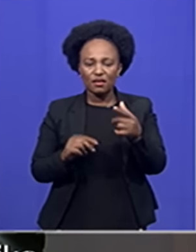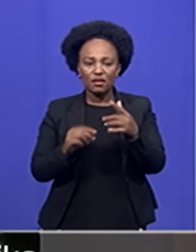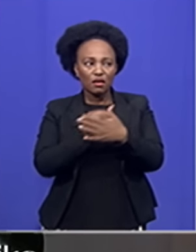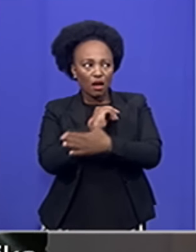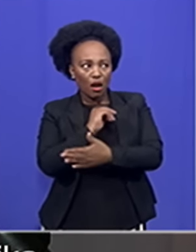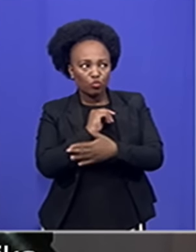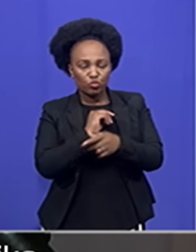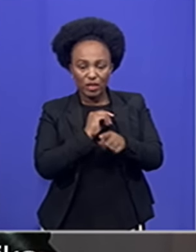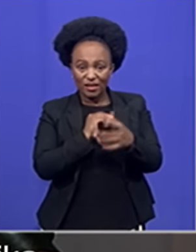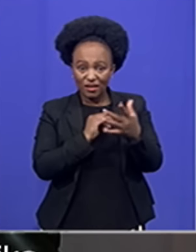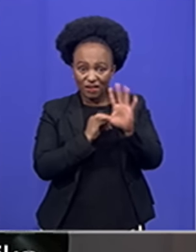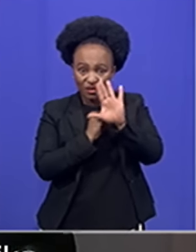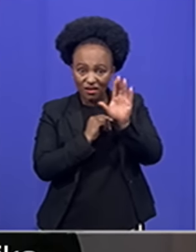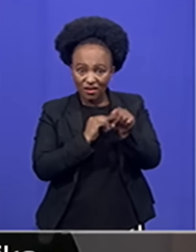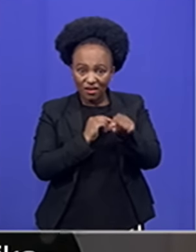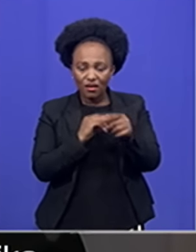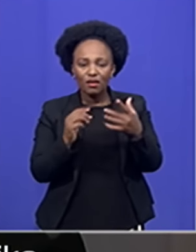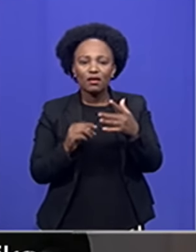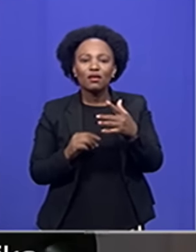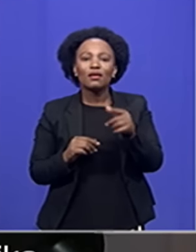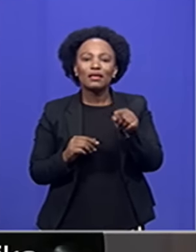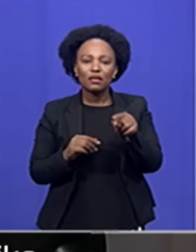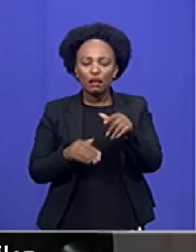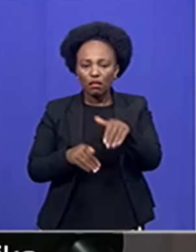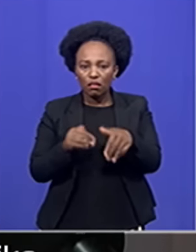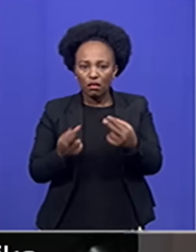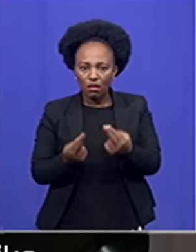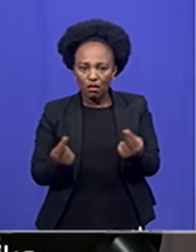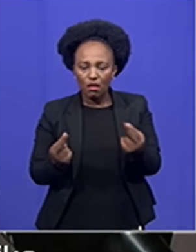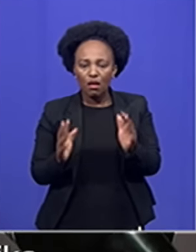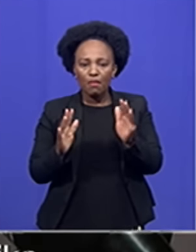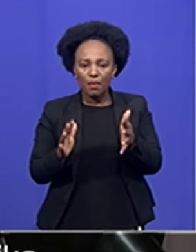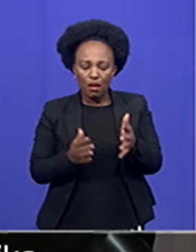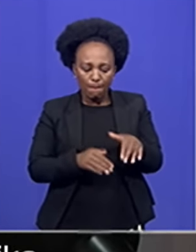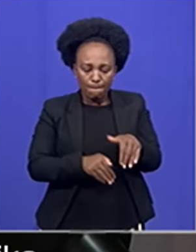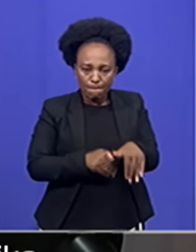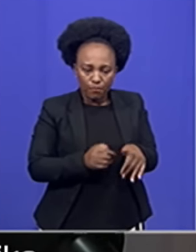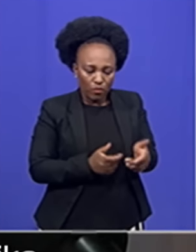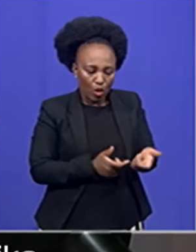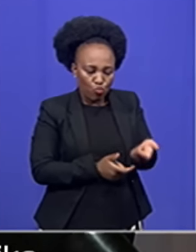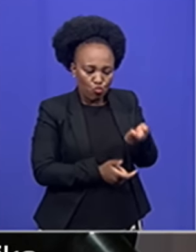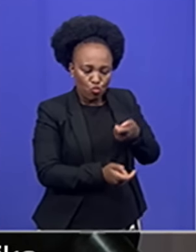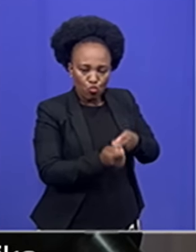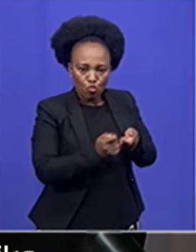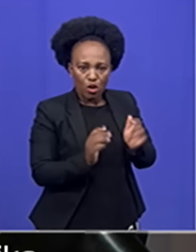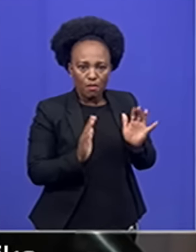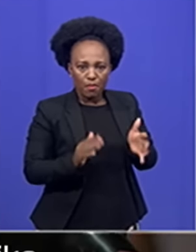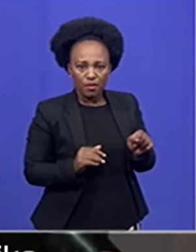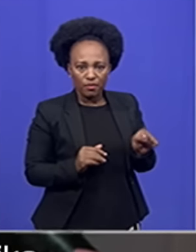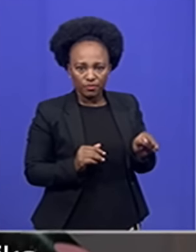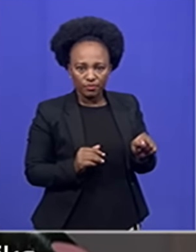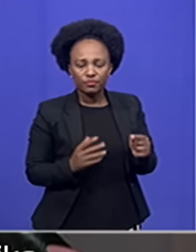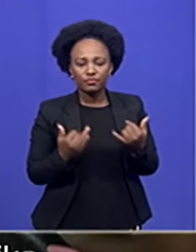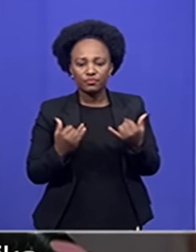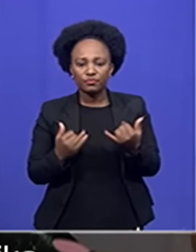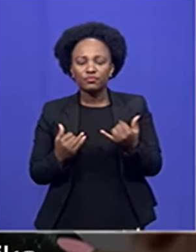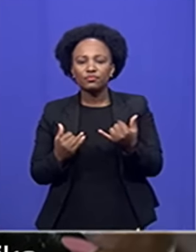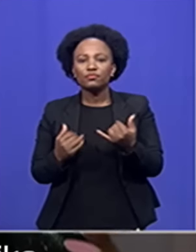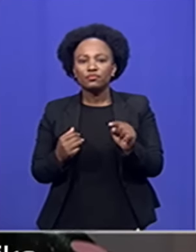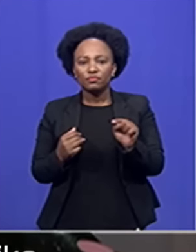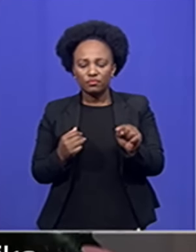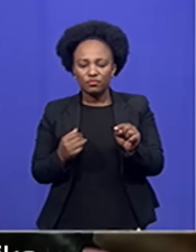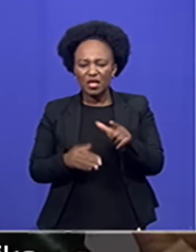tsa continent Africa ka re bua ka critical minerals e sa nna gore ke extraction fela gonne le mo re leng teng mo Nasrec mo wa bona meepo